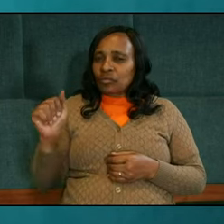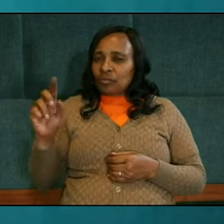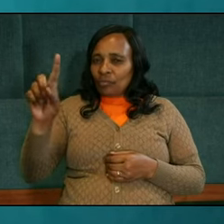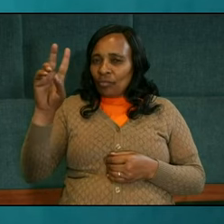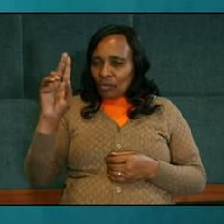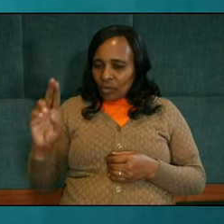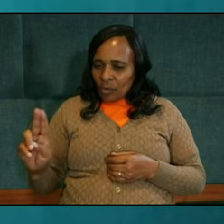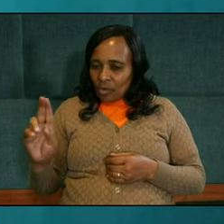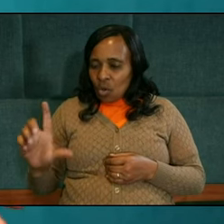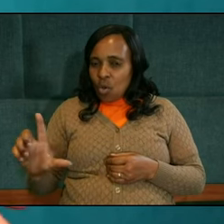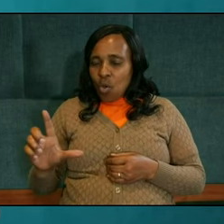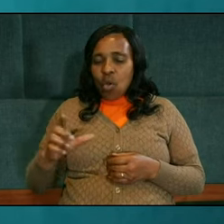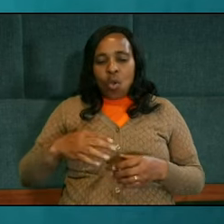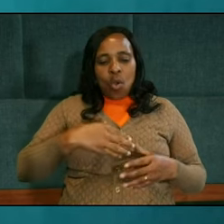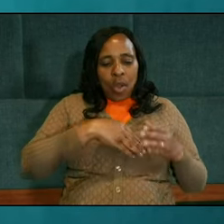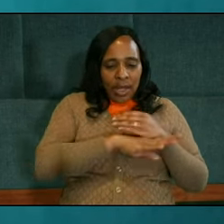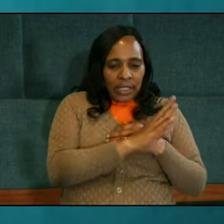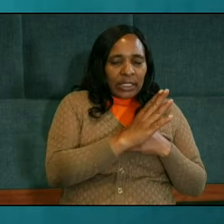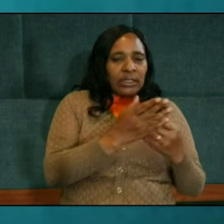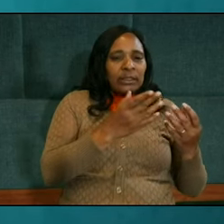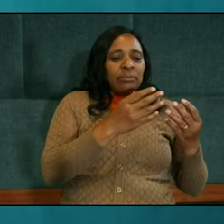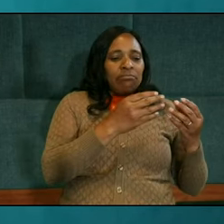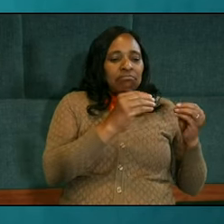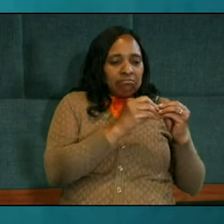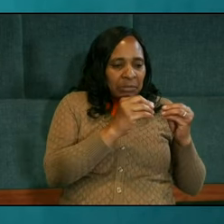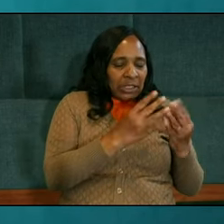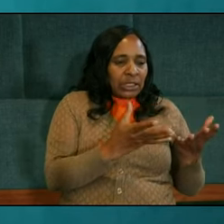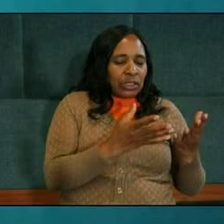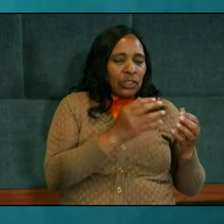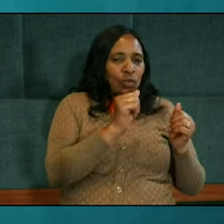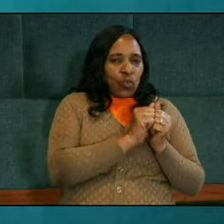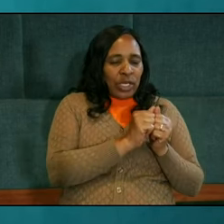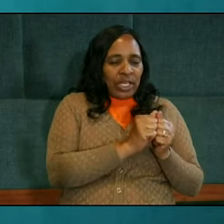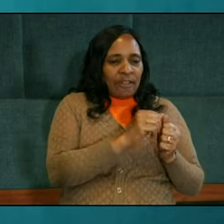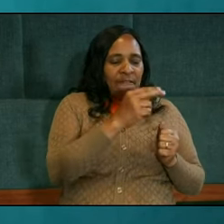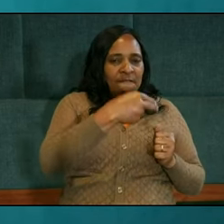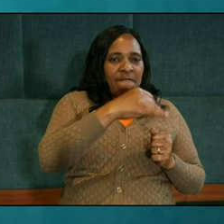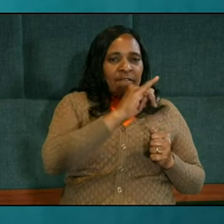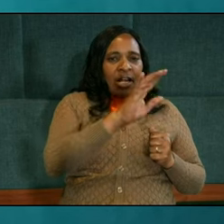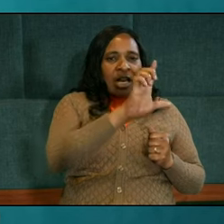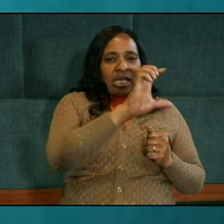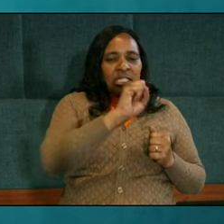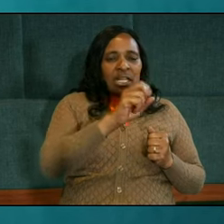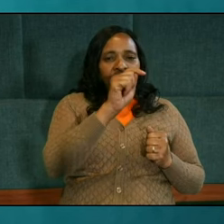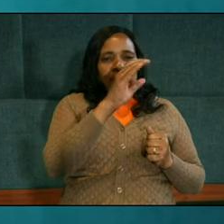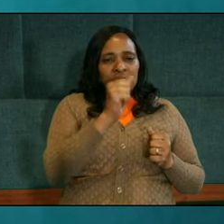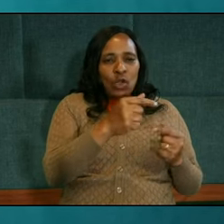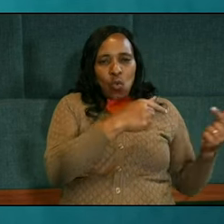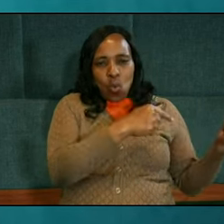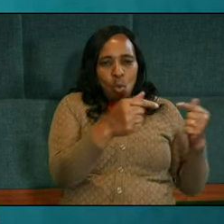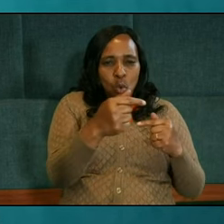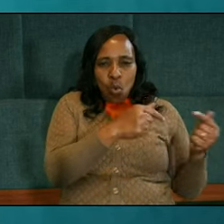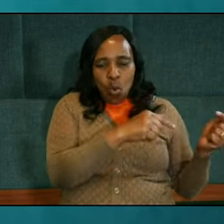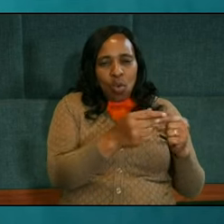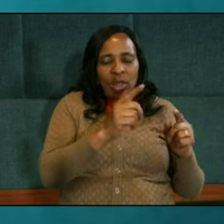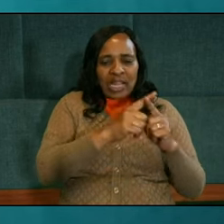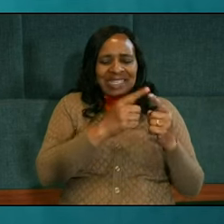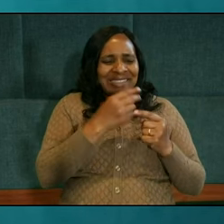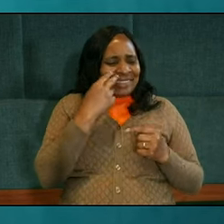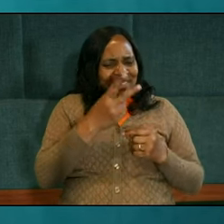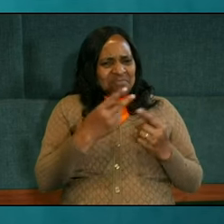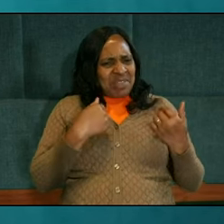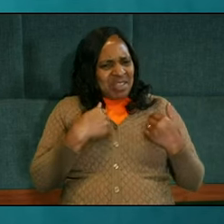the medium, and later when he's at war with the Philistines, he sees that he's losing the war.